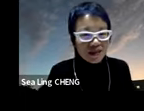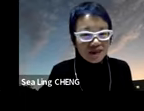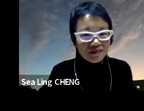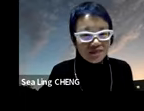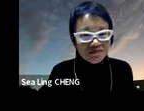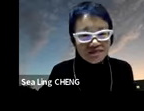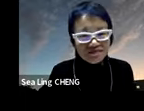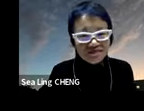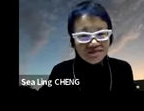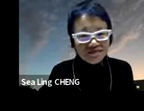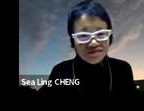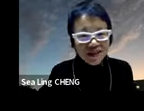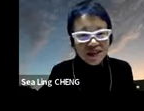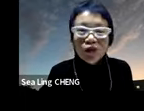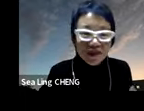been